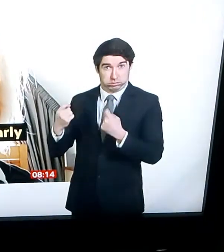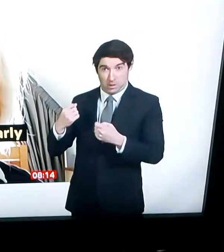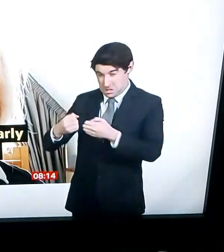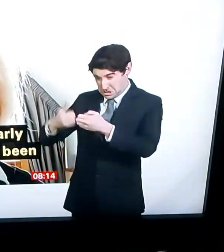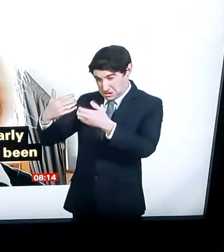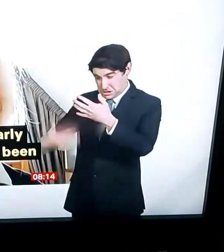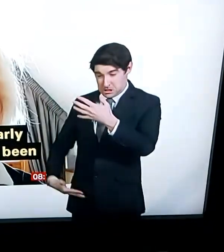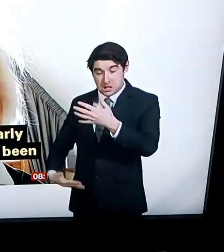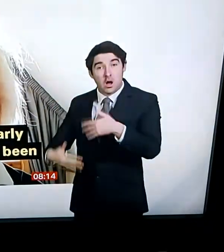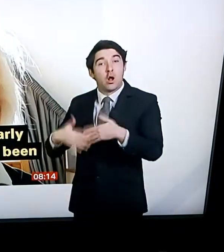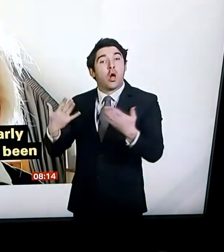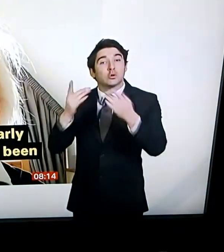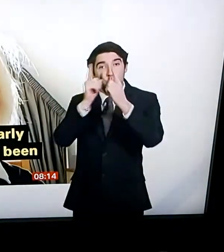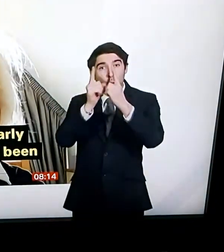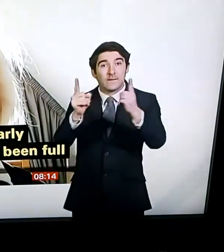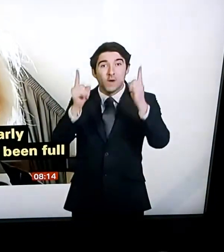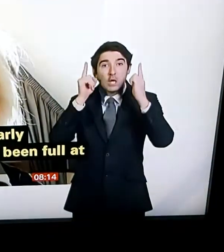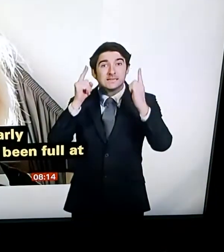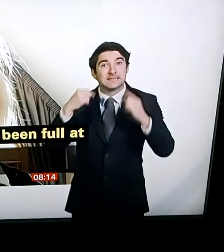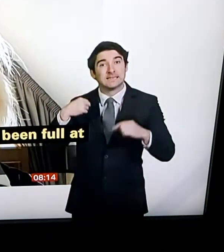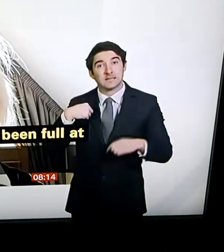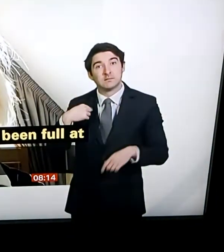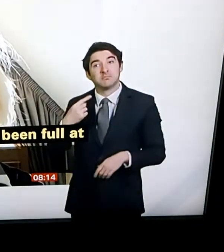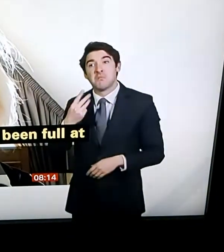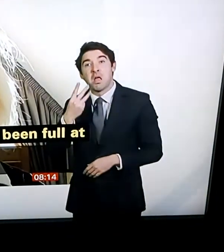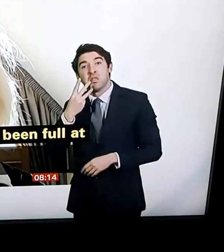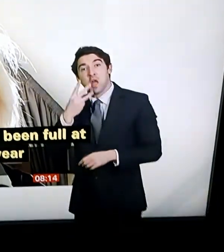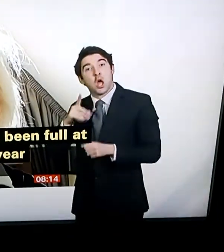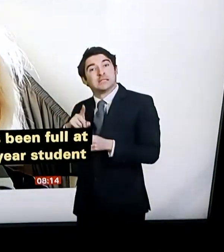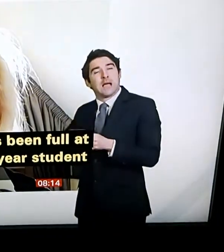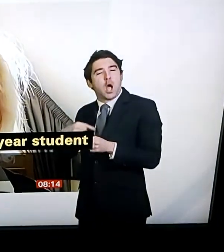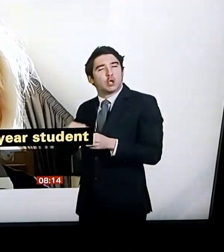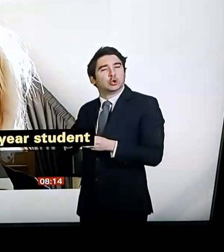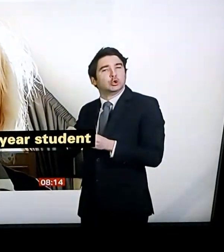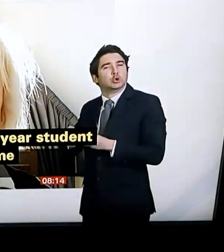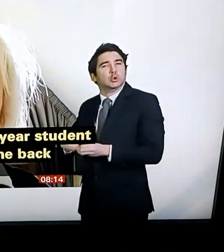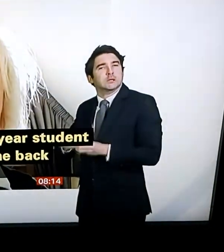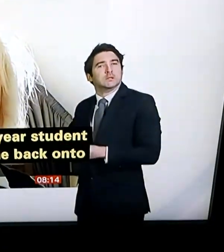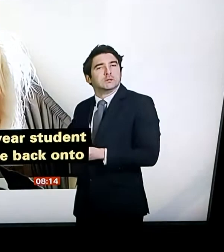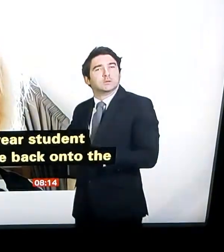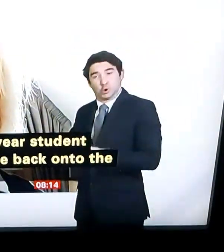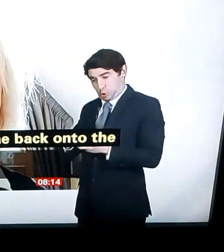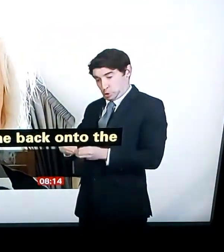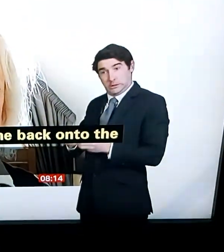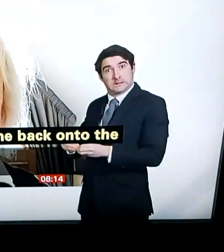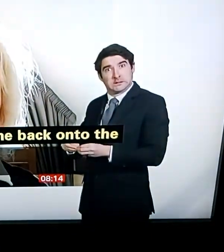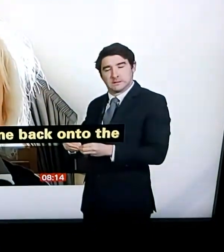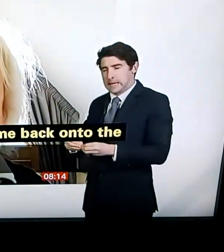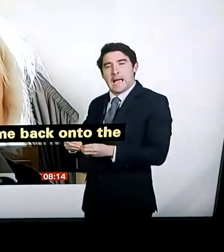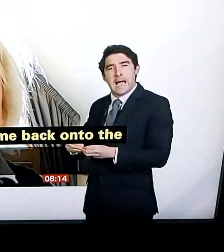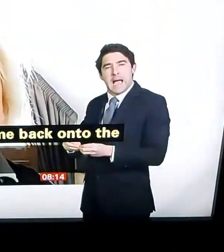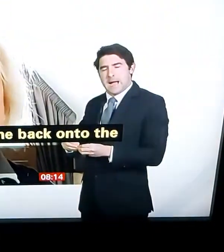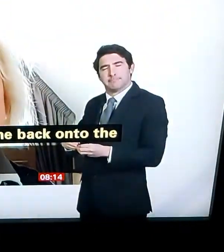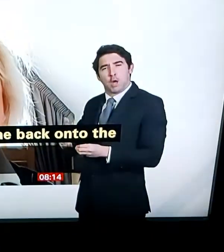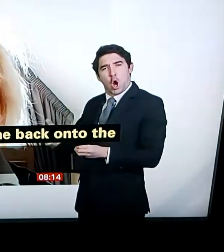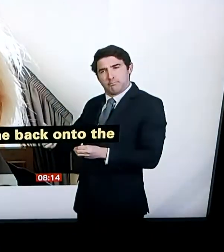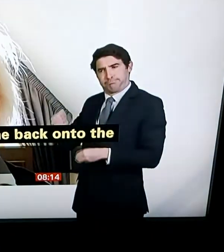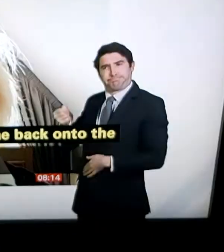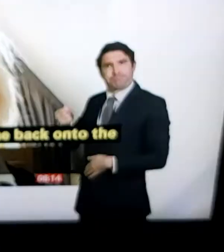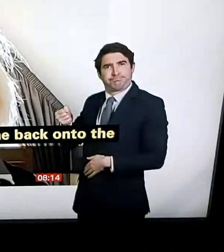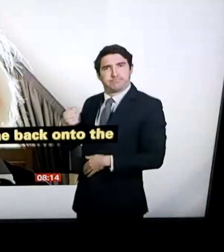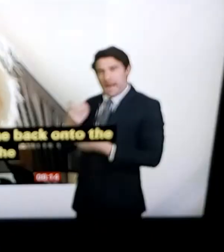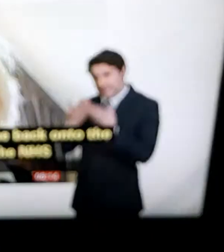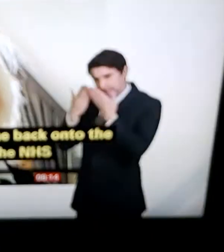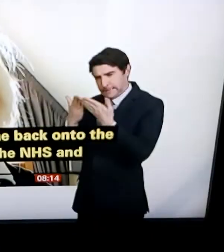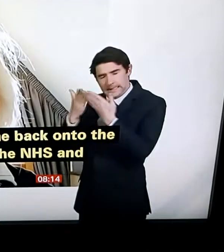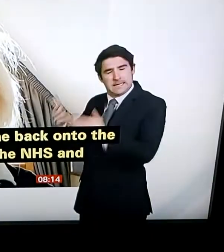third-year student nurses wanting to come back onto the front line to support the NHS and our profession. And I've had many student